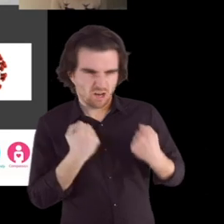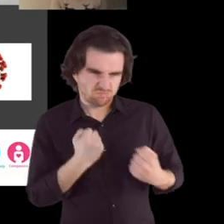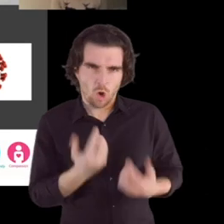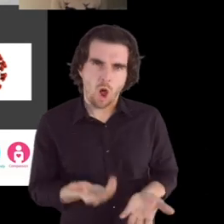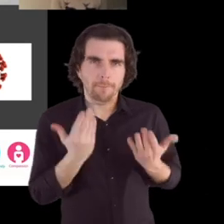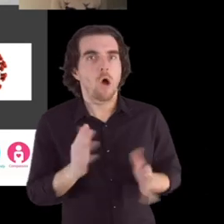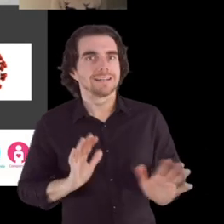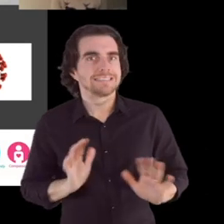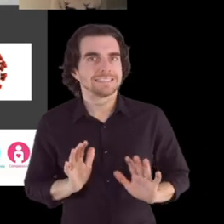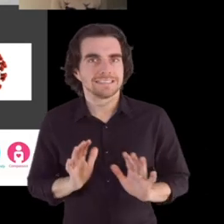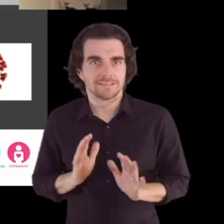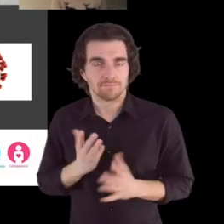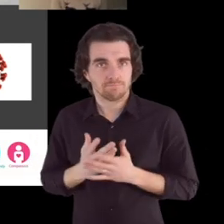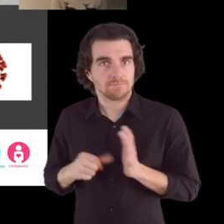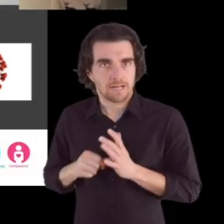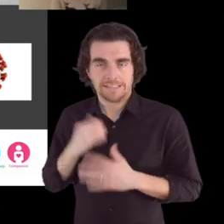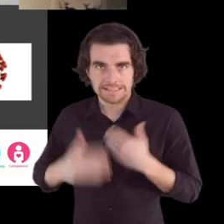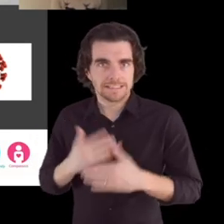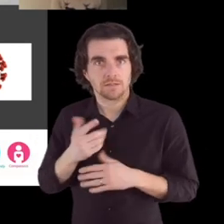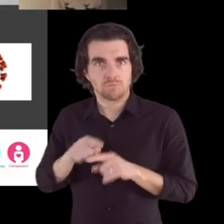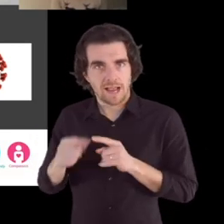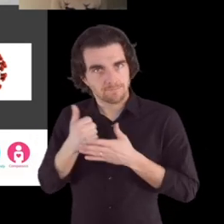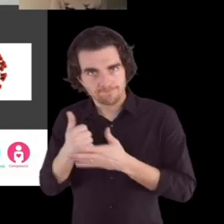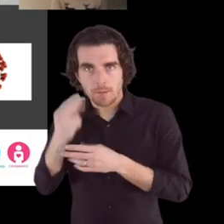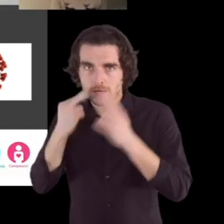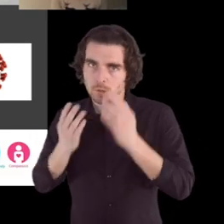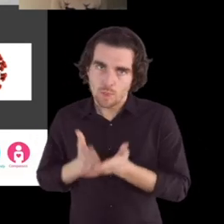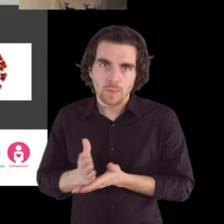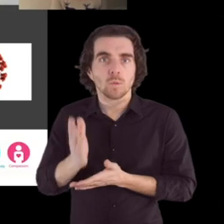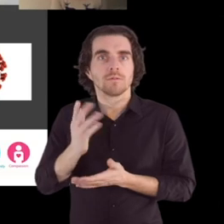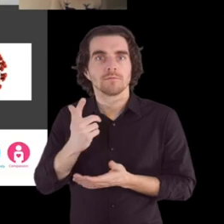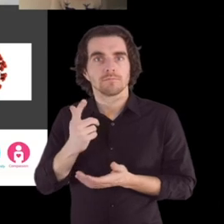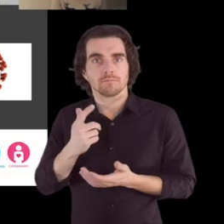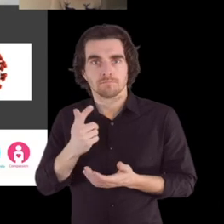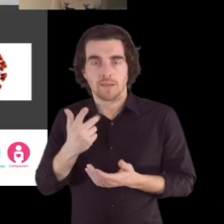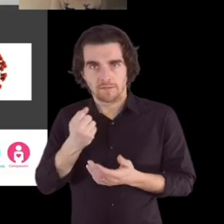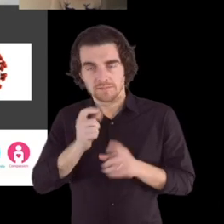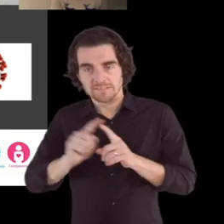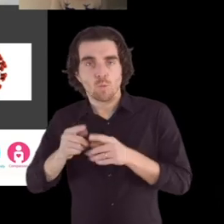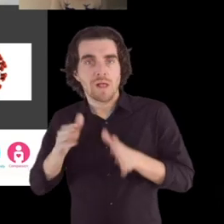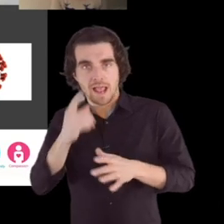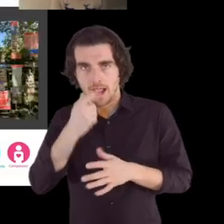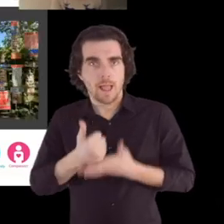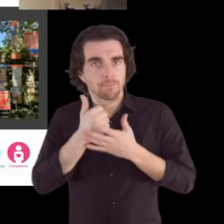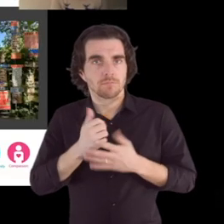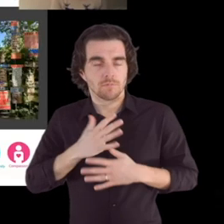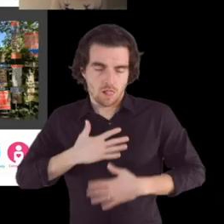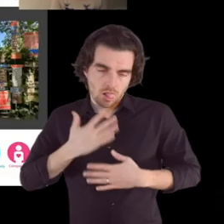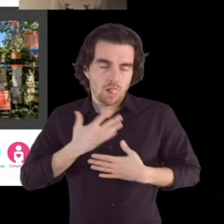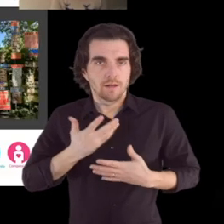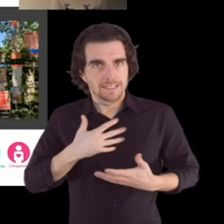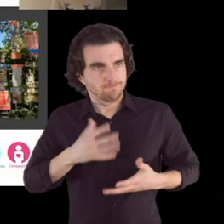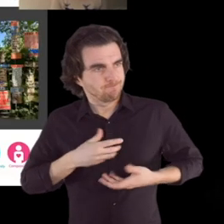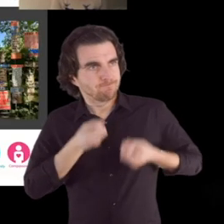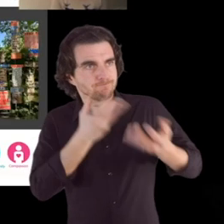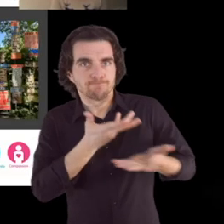though it may be difficult to observe that. It's trying to help people find safe ways in which to get rid of their distress and talk to